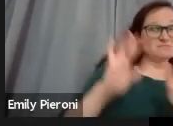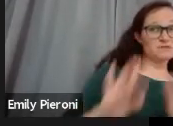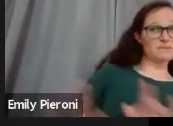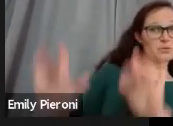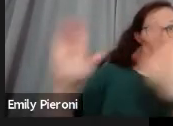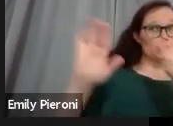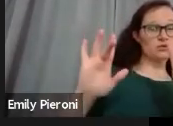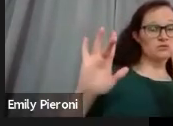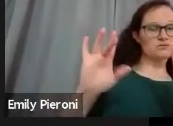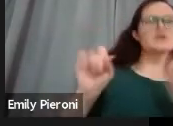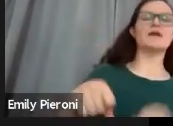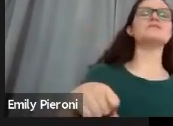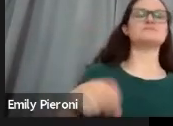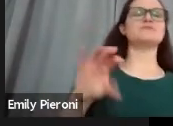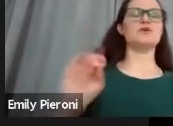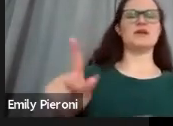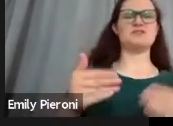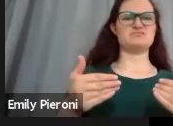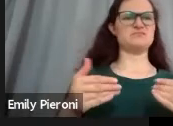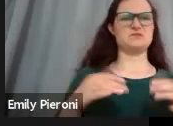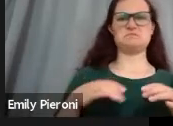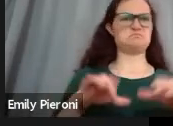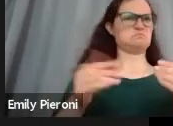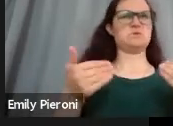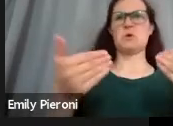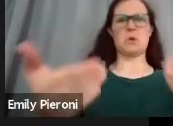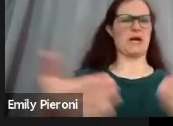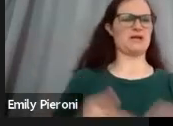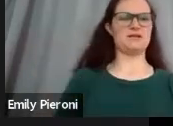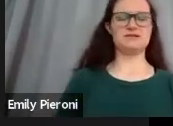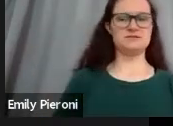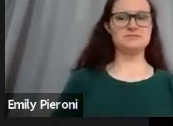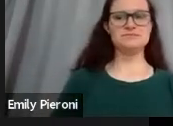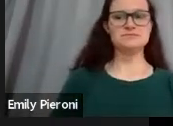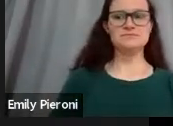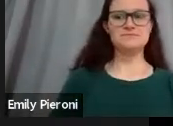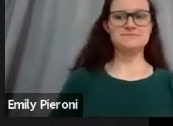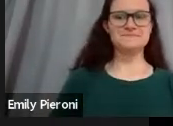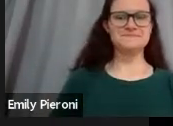right, sounds good. Let's do that. Alrighty. Okay. Okay.